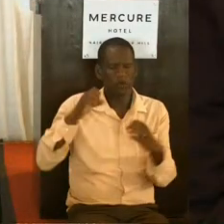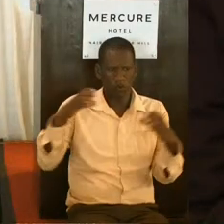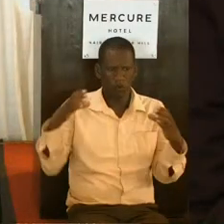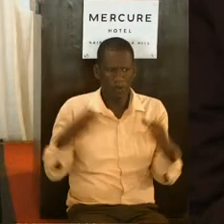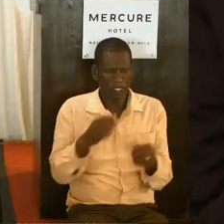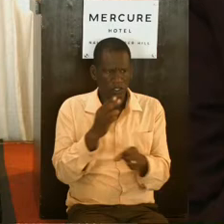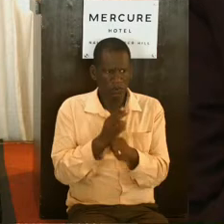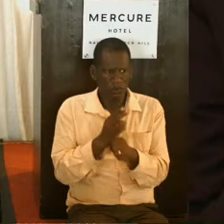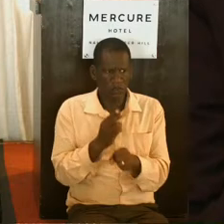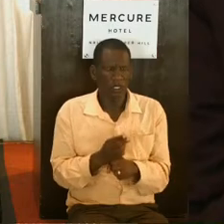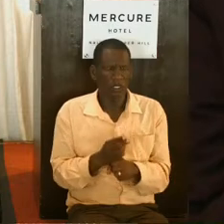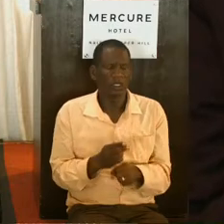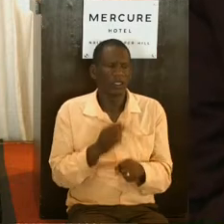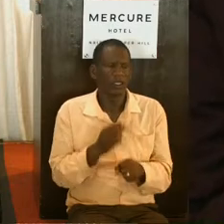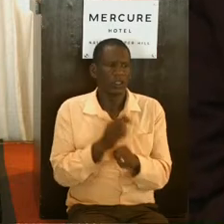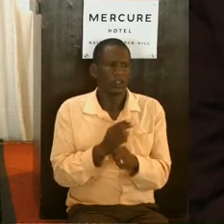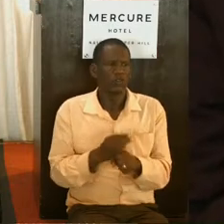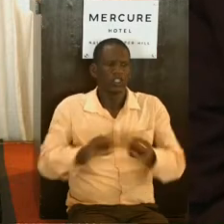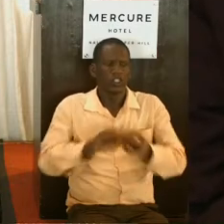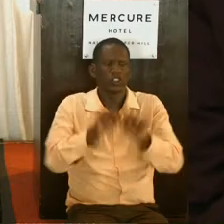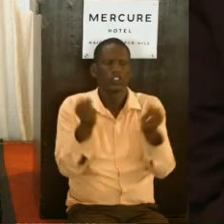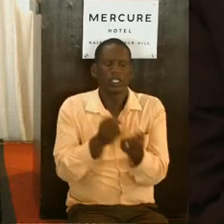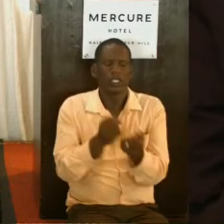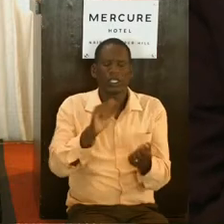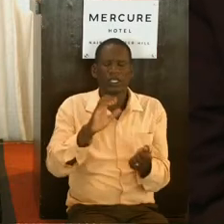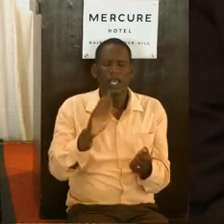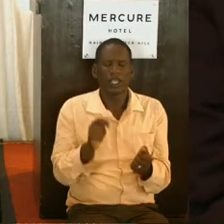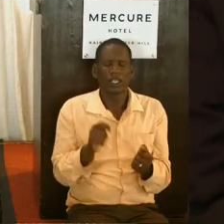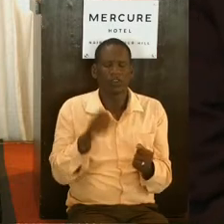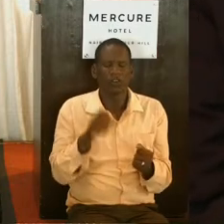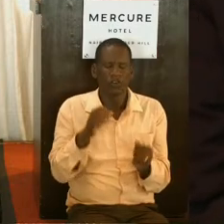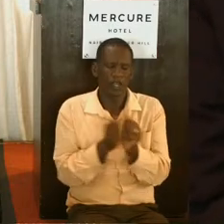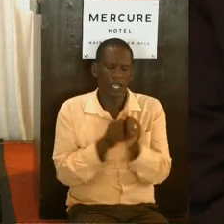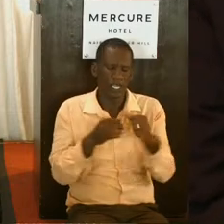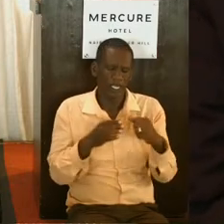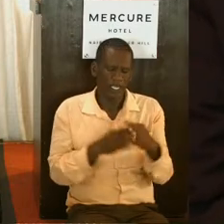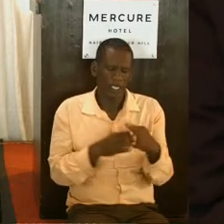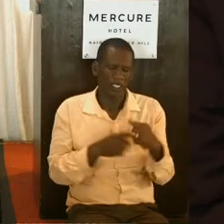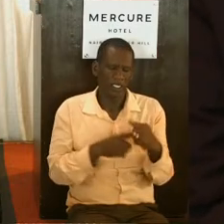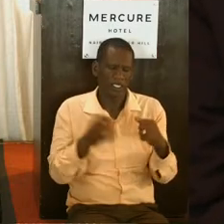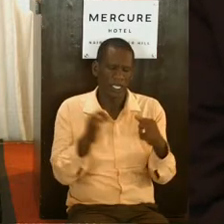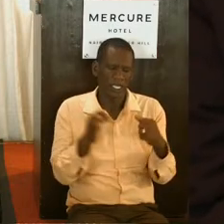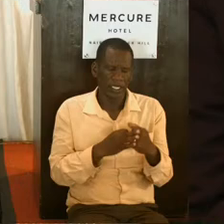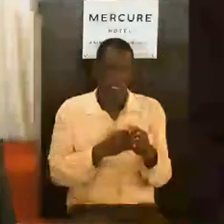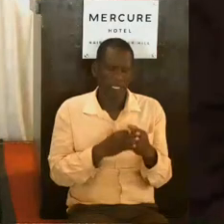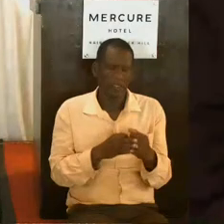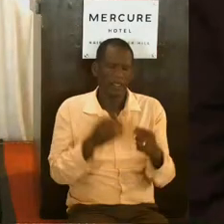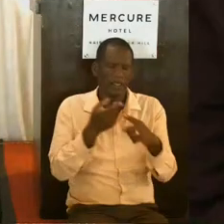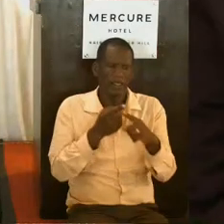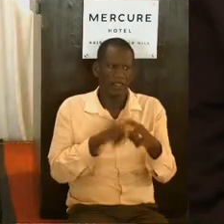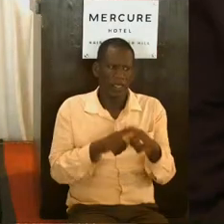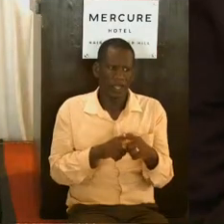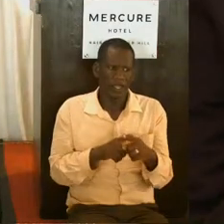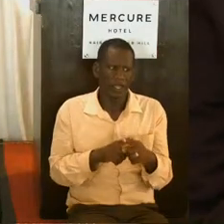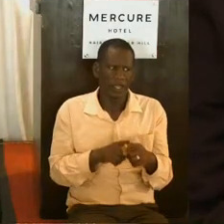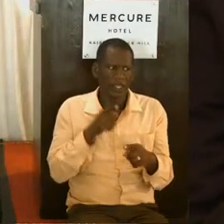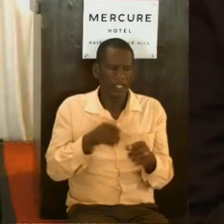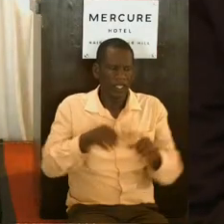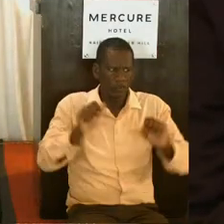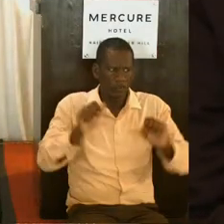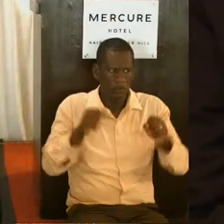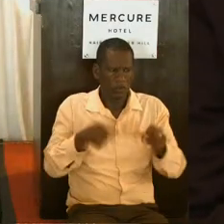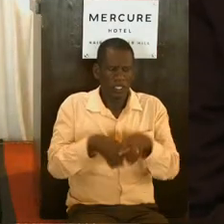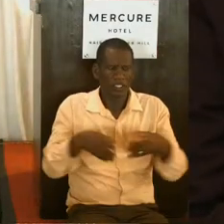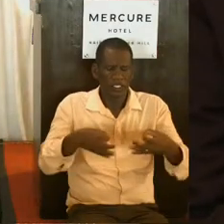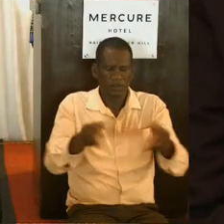using the society's Act of 1968. then it was possible as